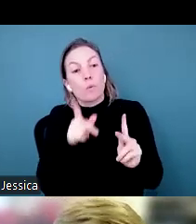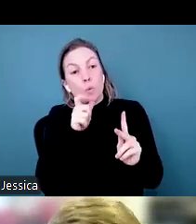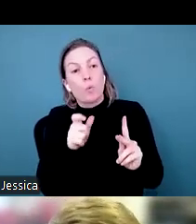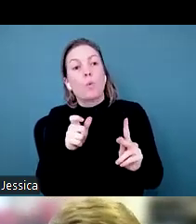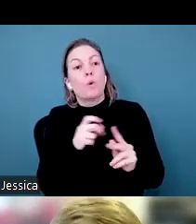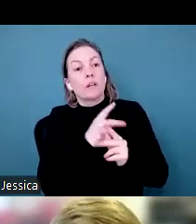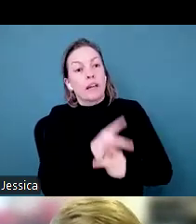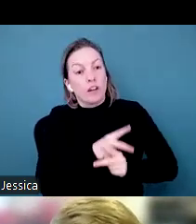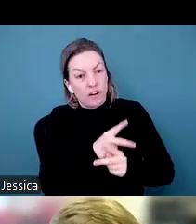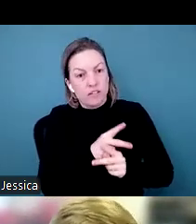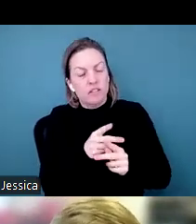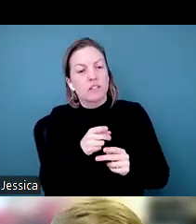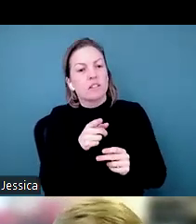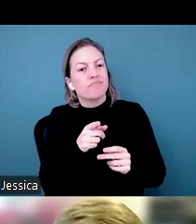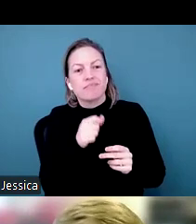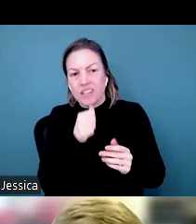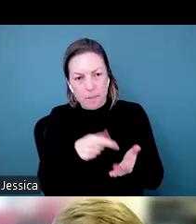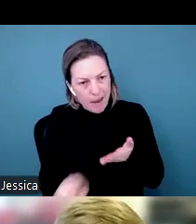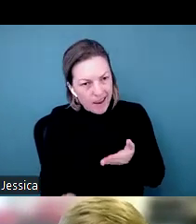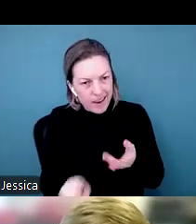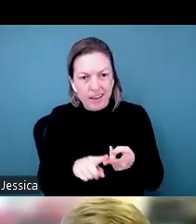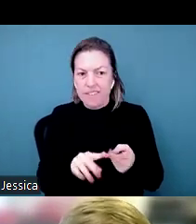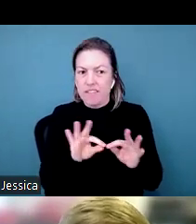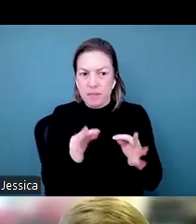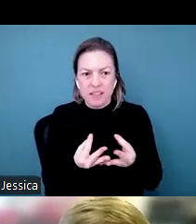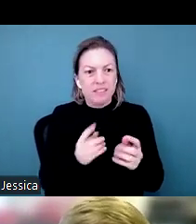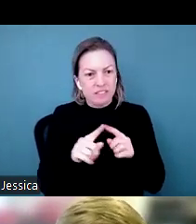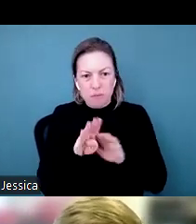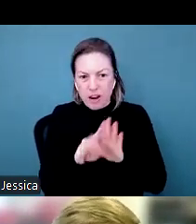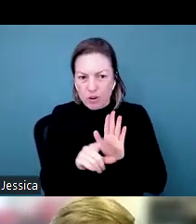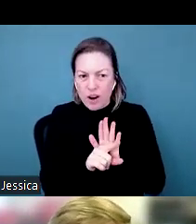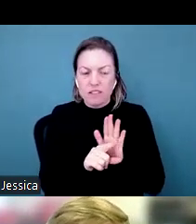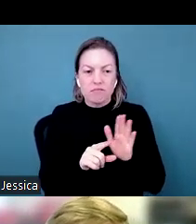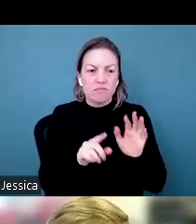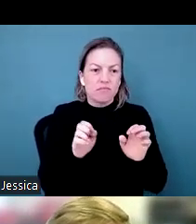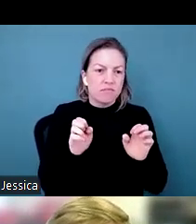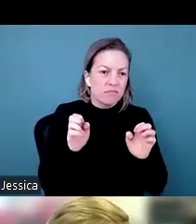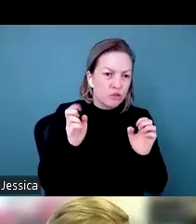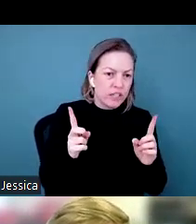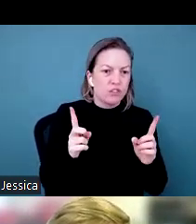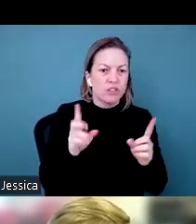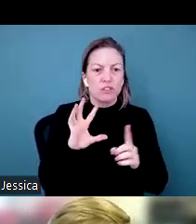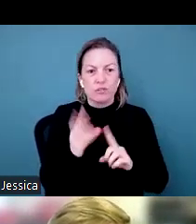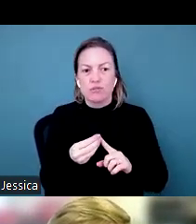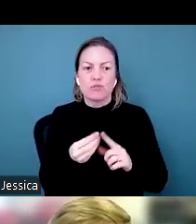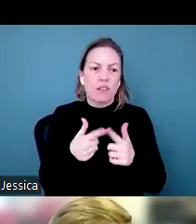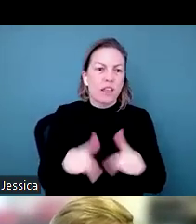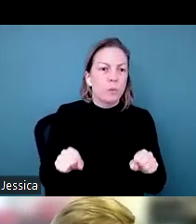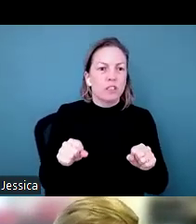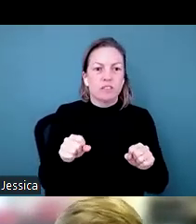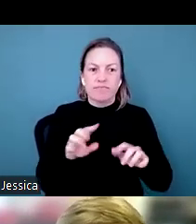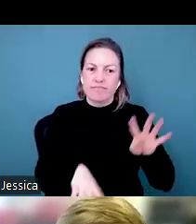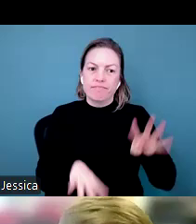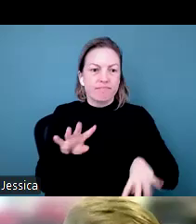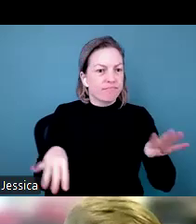family and unpaid caregivers. They have various backgrounds, different educational, cultural, and linguistic backgrounds in California. And